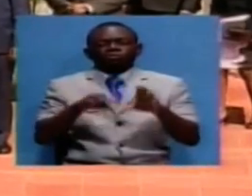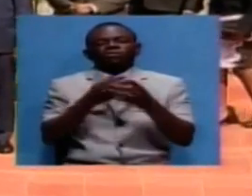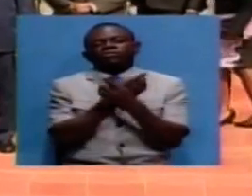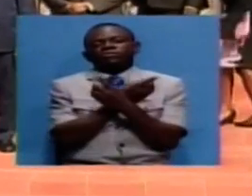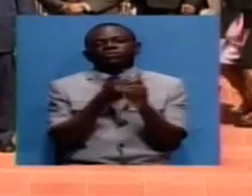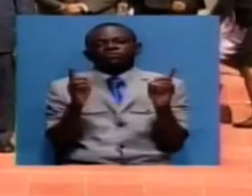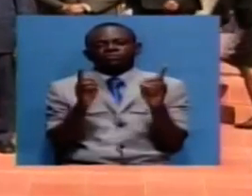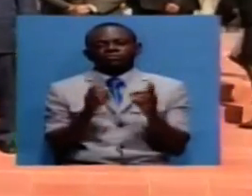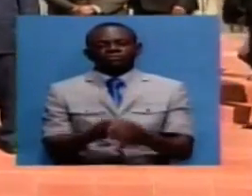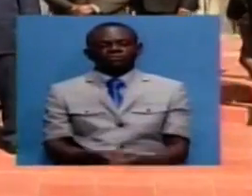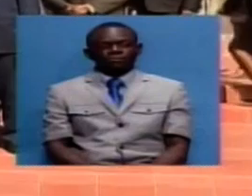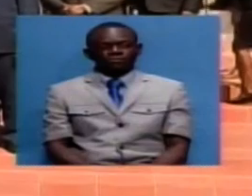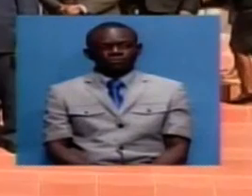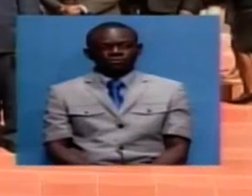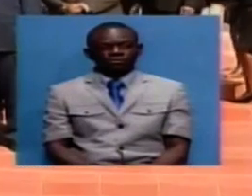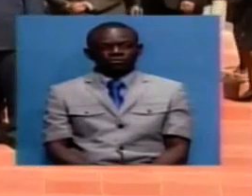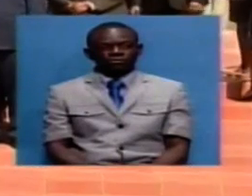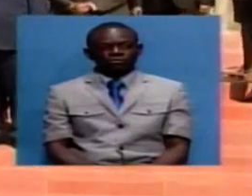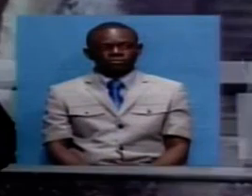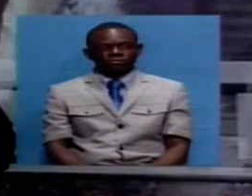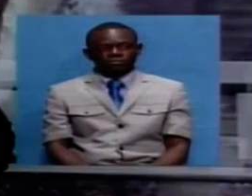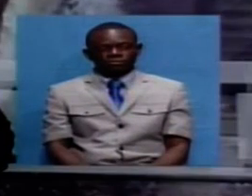ZNBC News at State House.